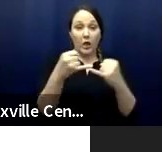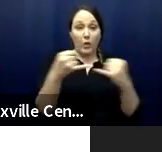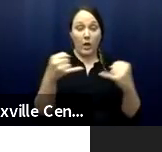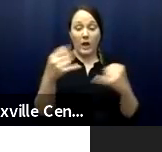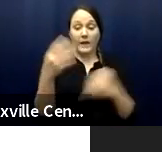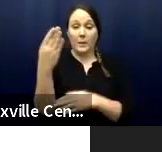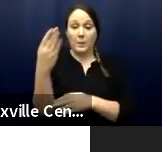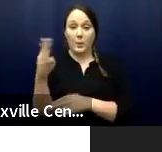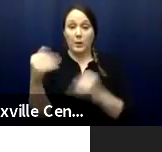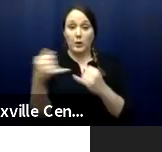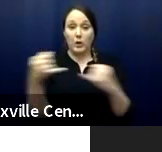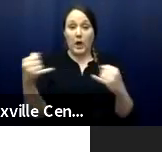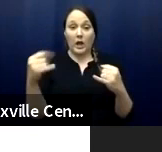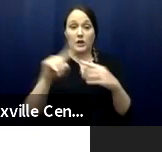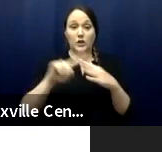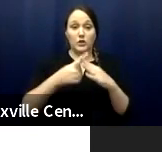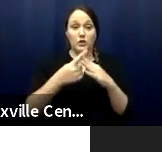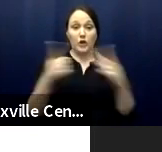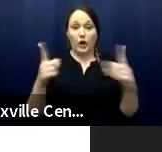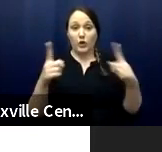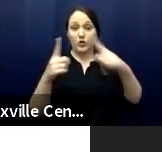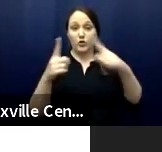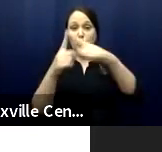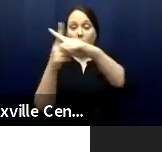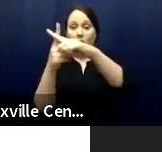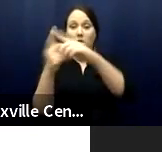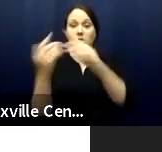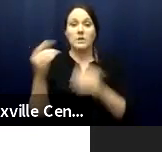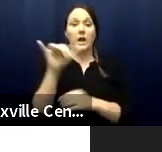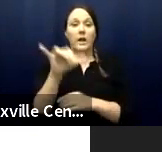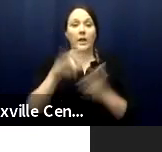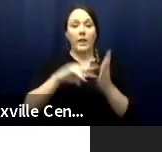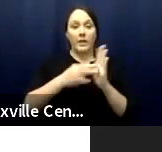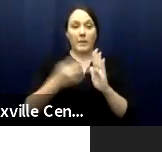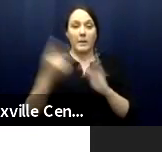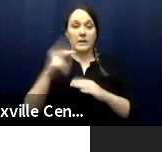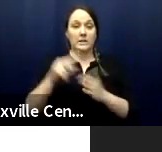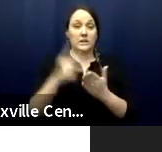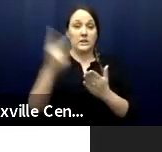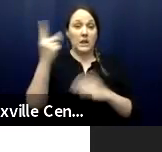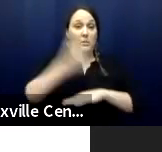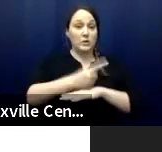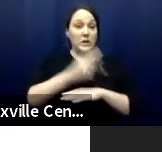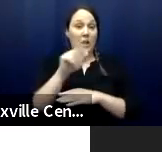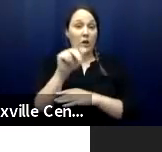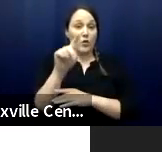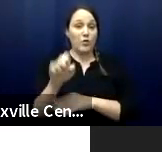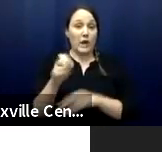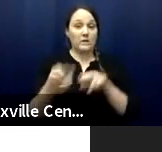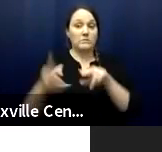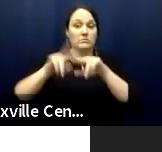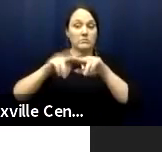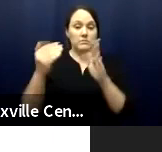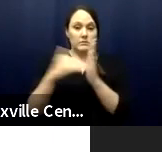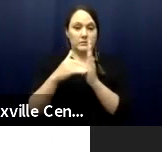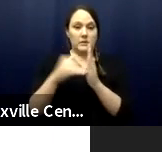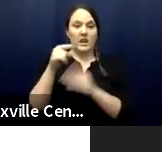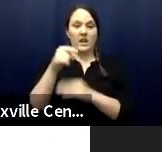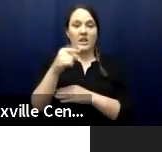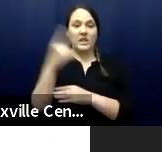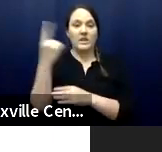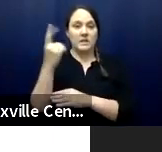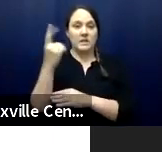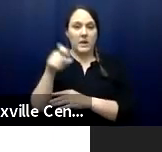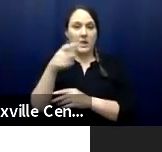cross again, because that would be an indication that the doubling day rate is going back up. I think this is something that we're going to be needing to